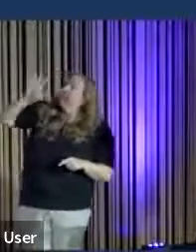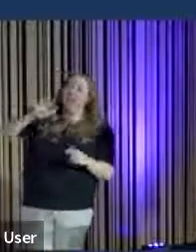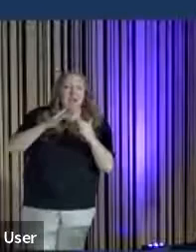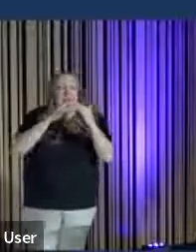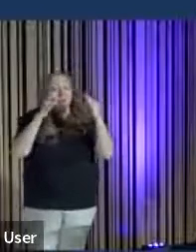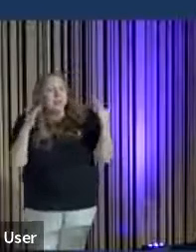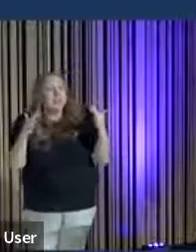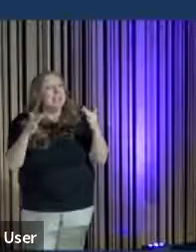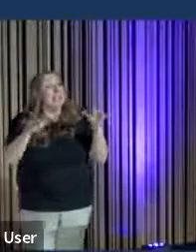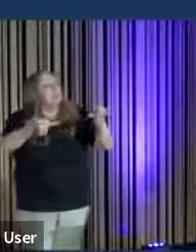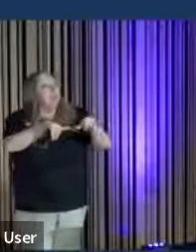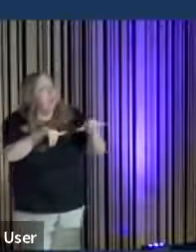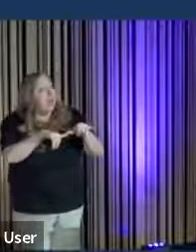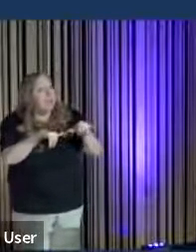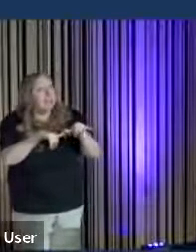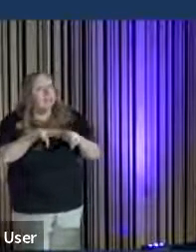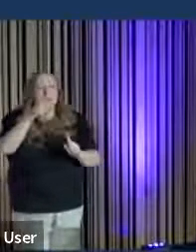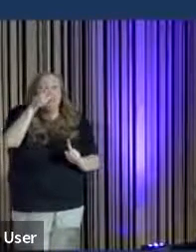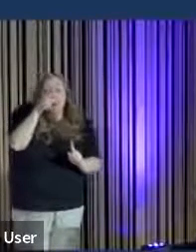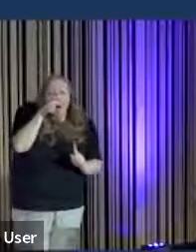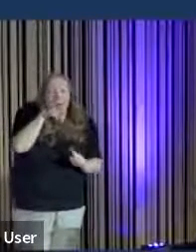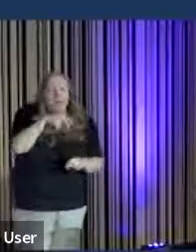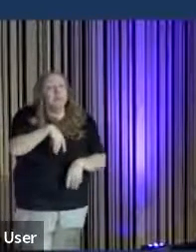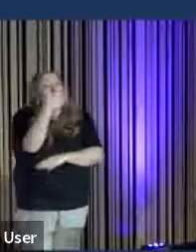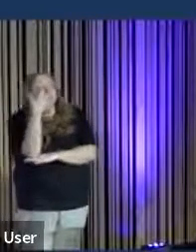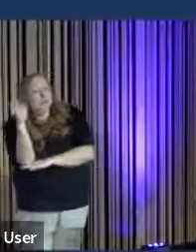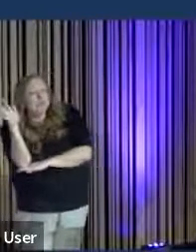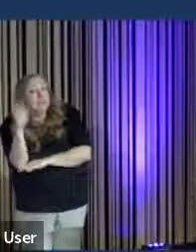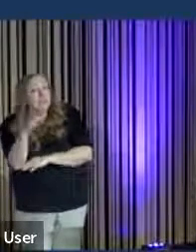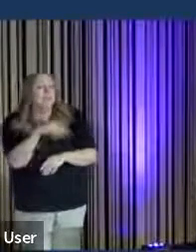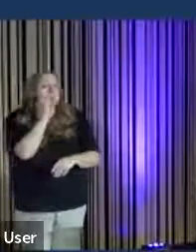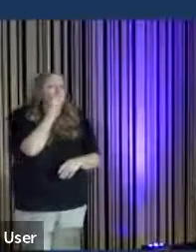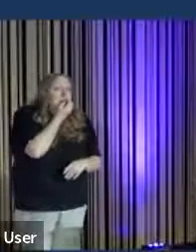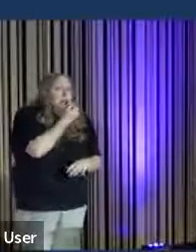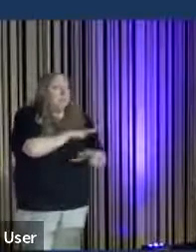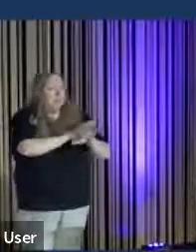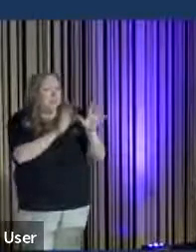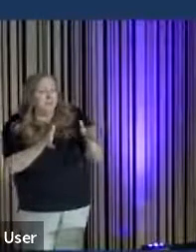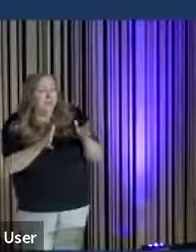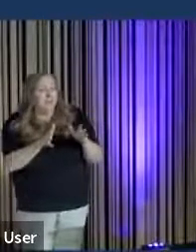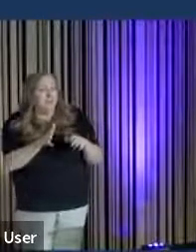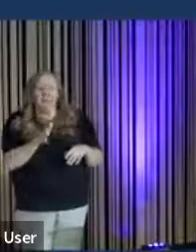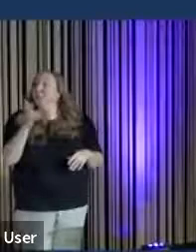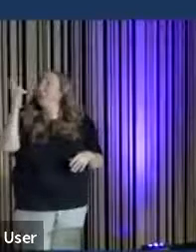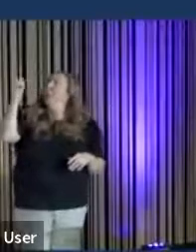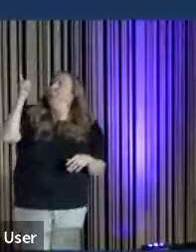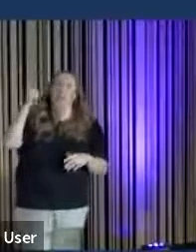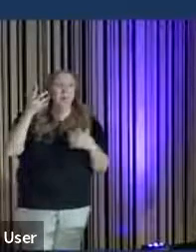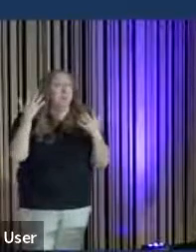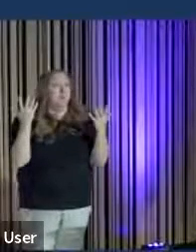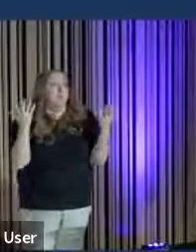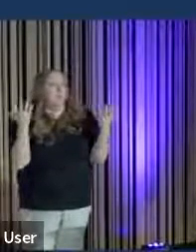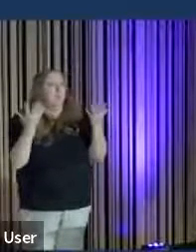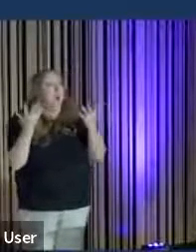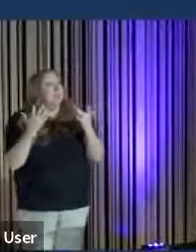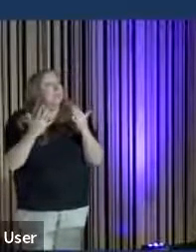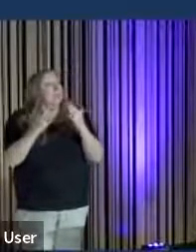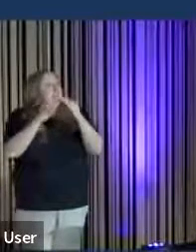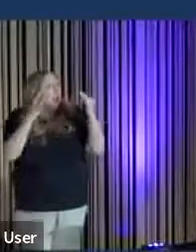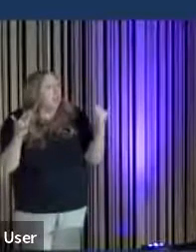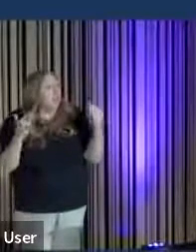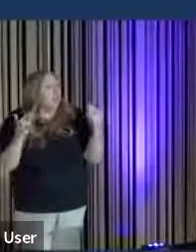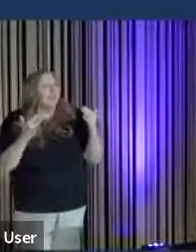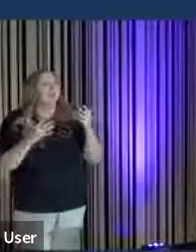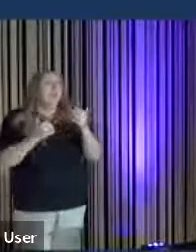the size of those different organisms. And you can see here that it's the insects which are dominating in terms of diversity. These are the